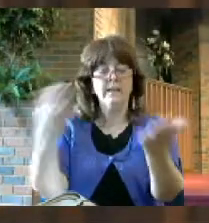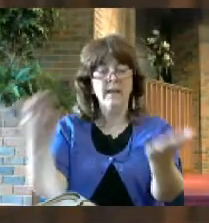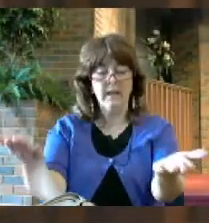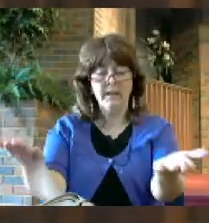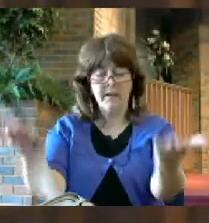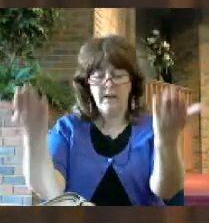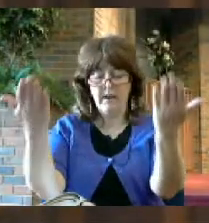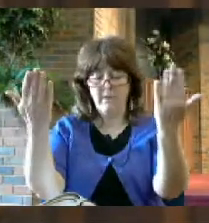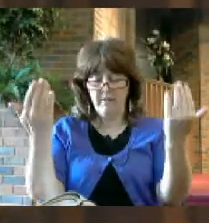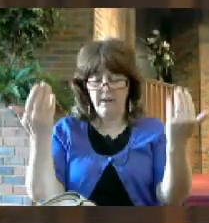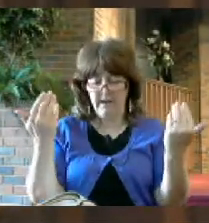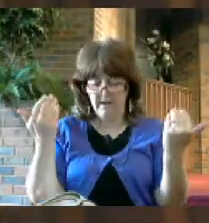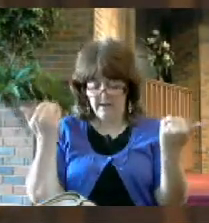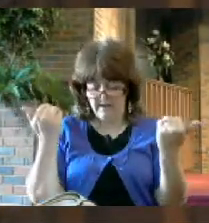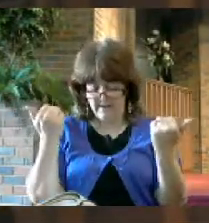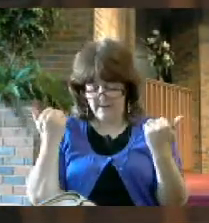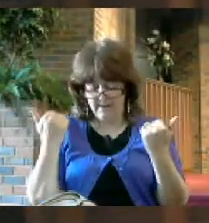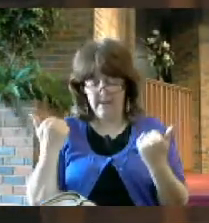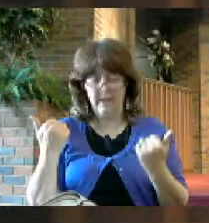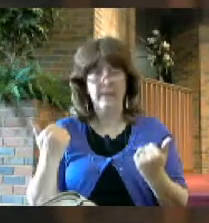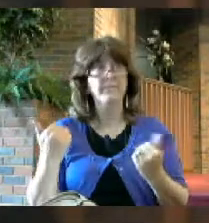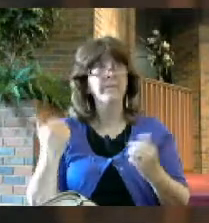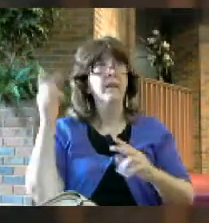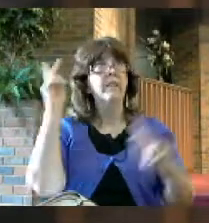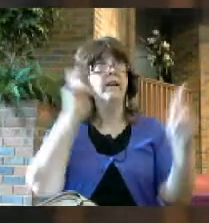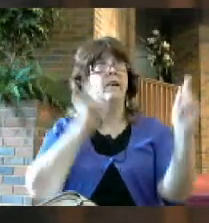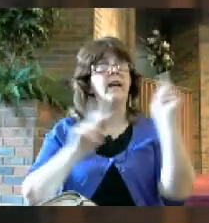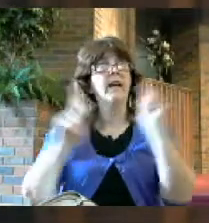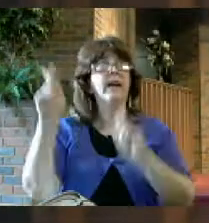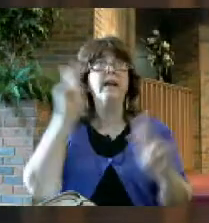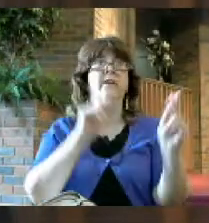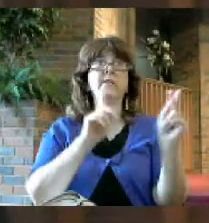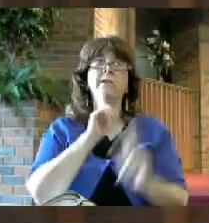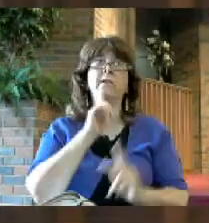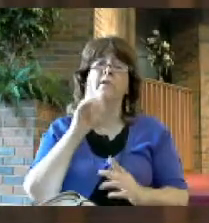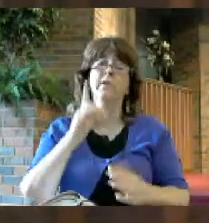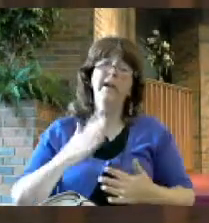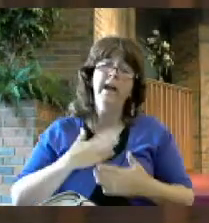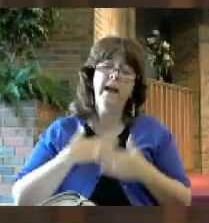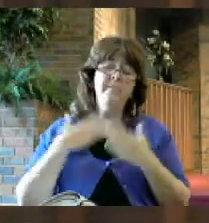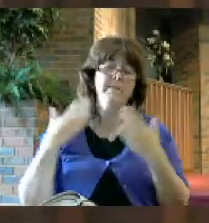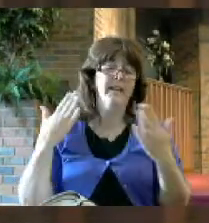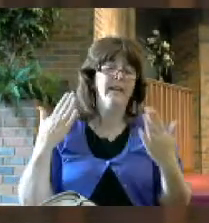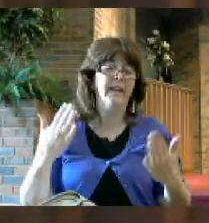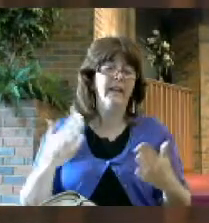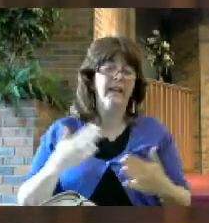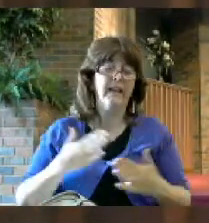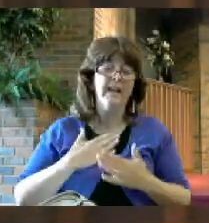I